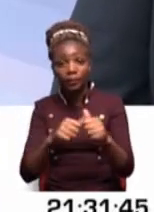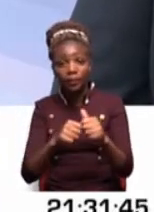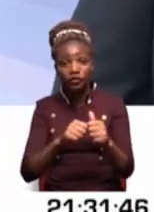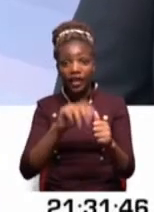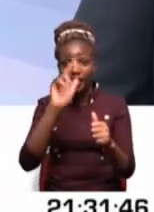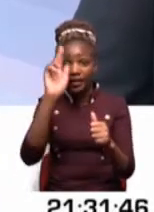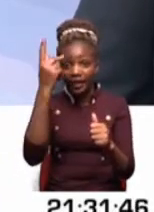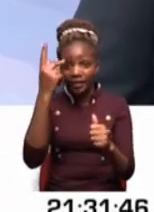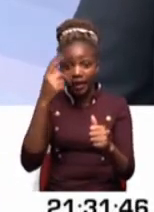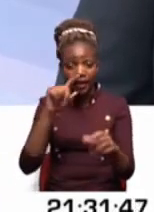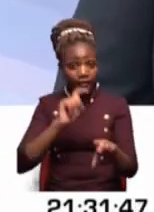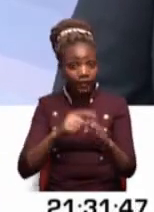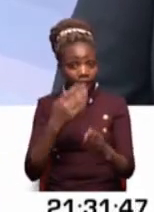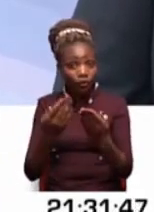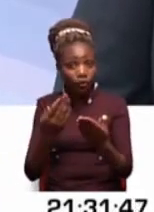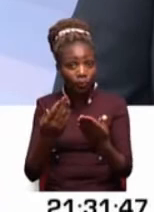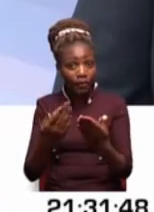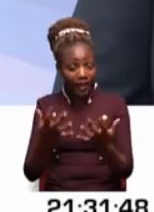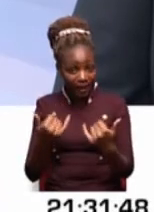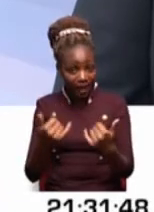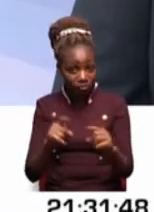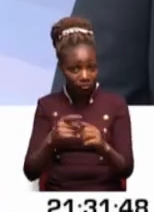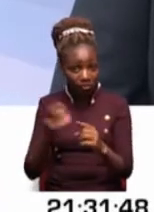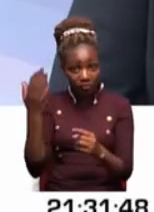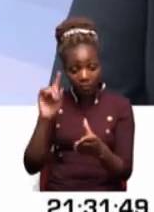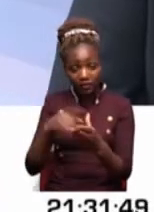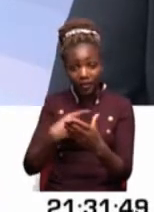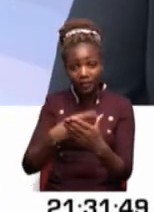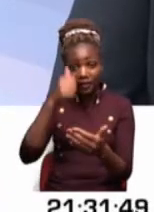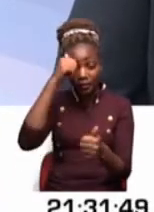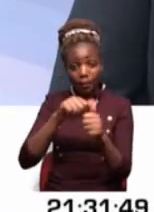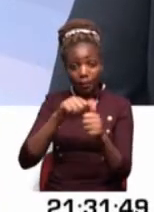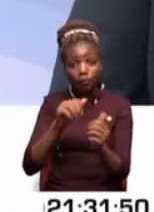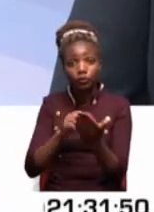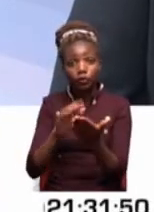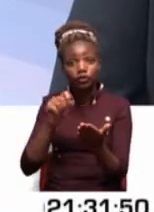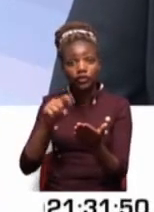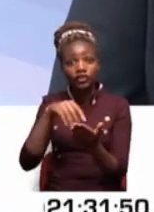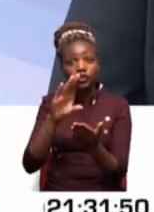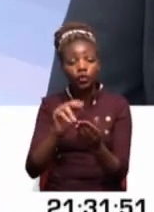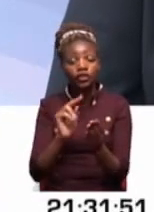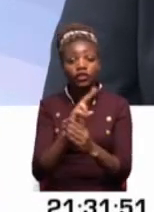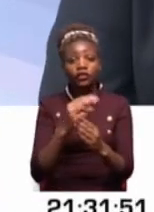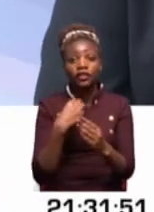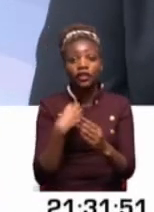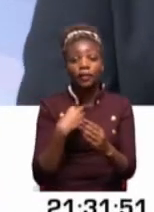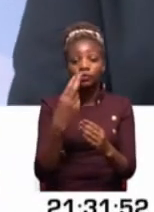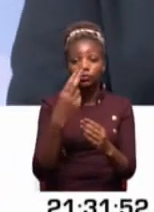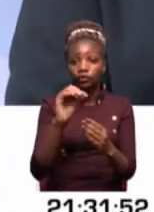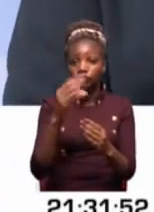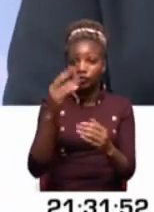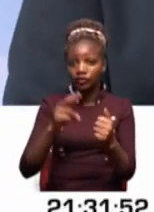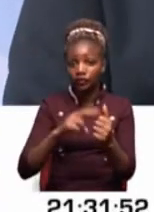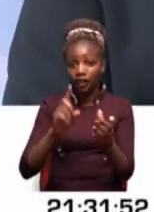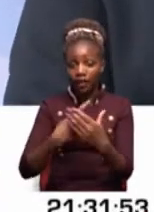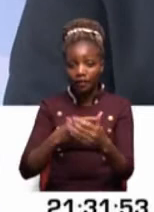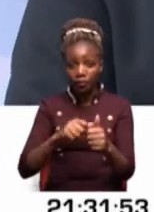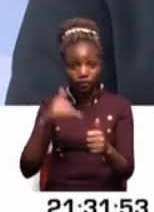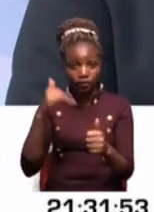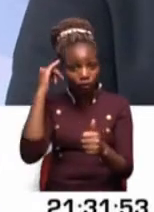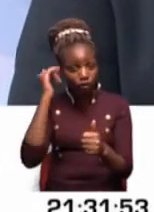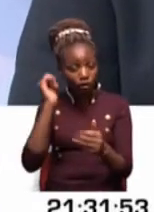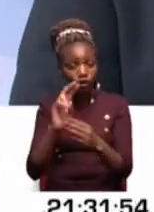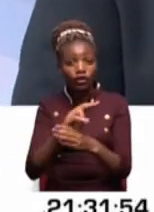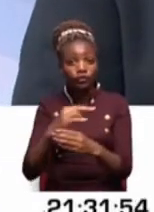is at TV47KE. Remember, you can send us a message on 22047. You can call in as well on the number on